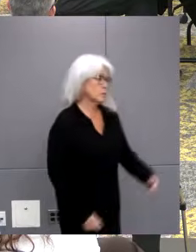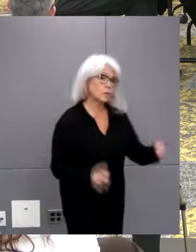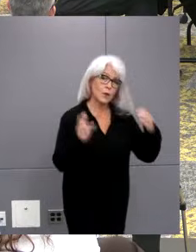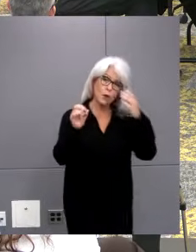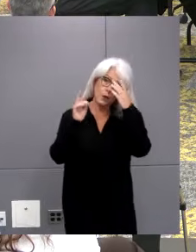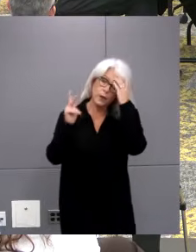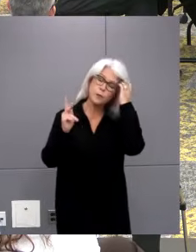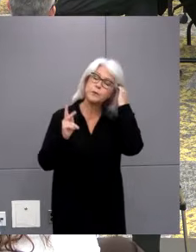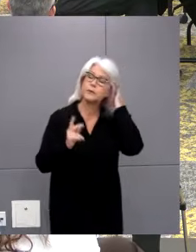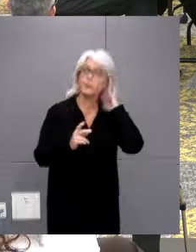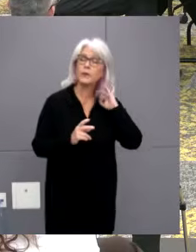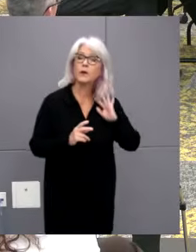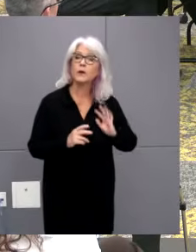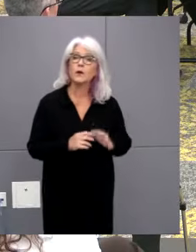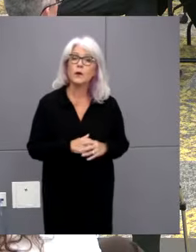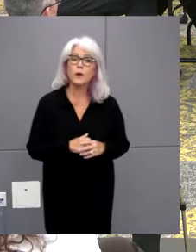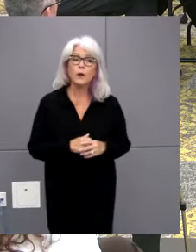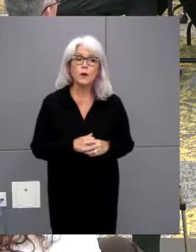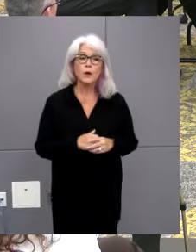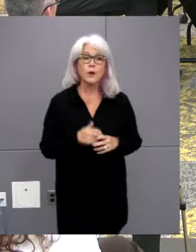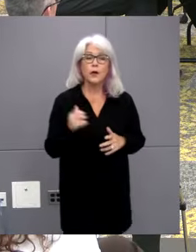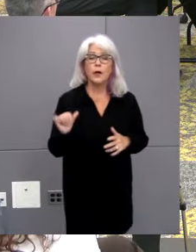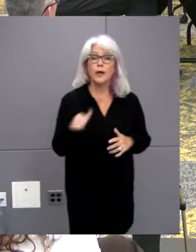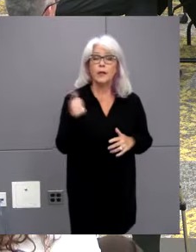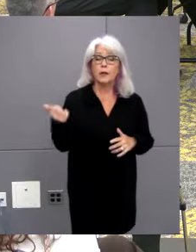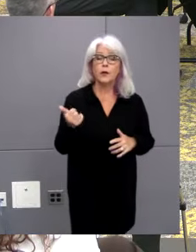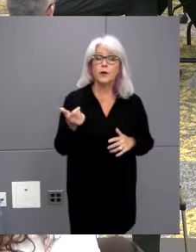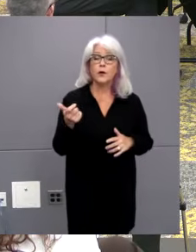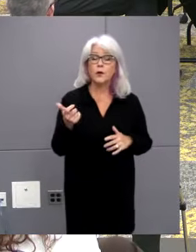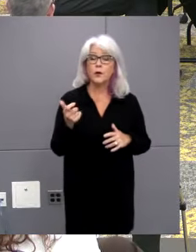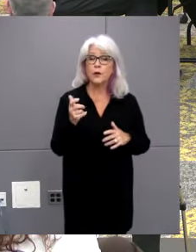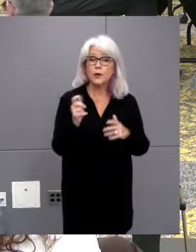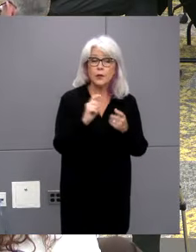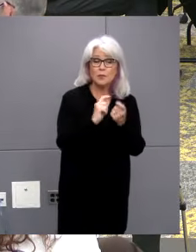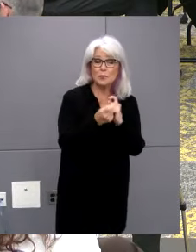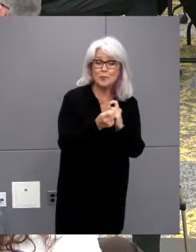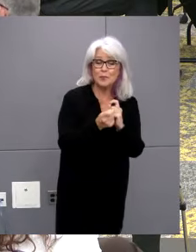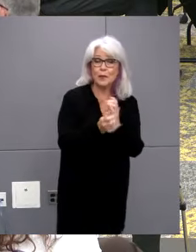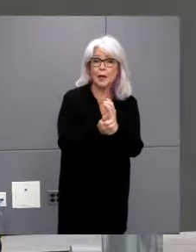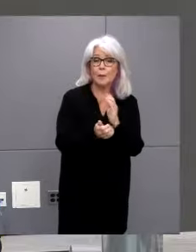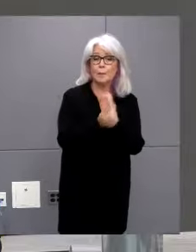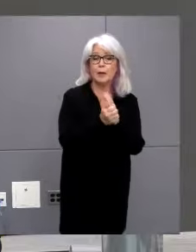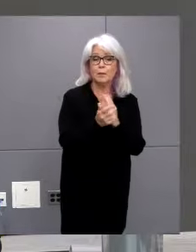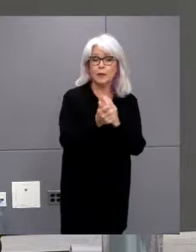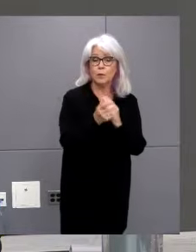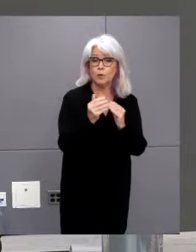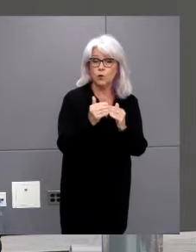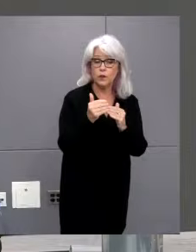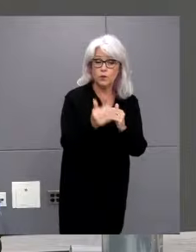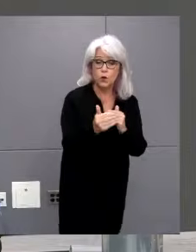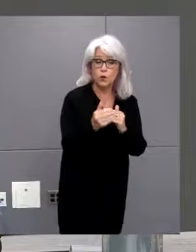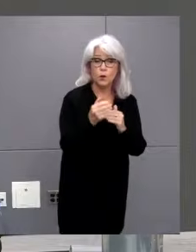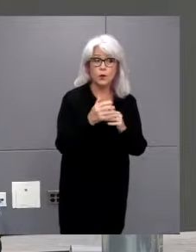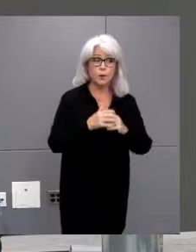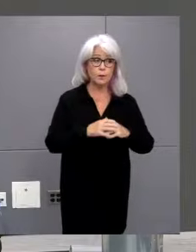Okay. Would anybody like to make an amendment to it, move it forward, or